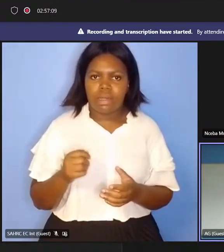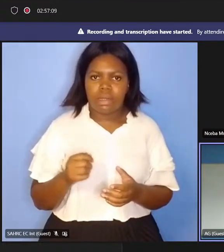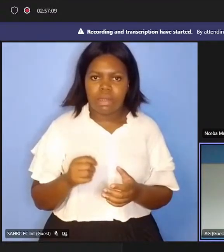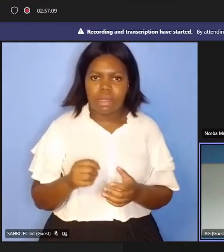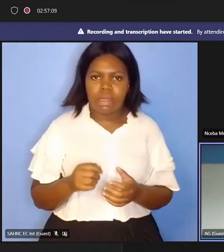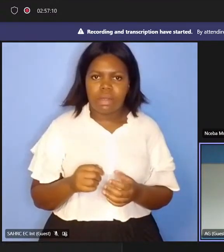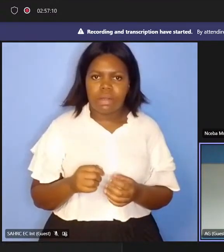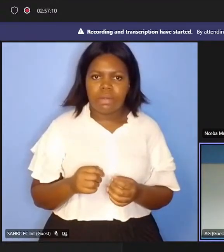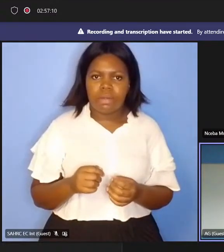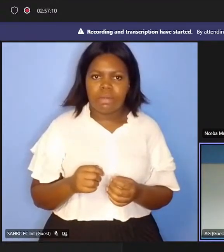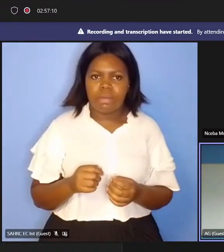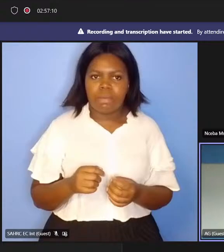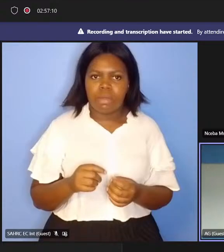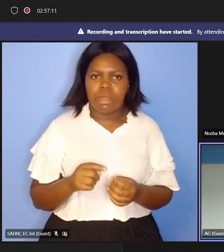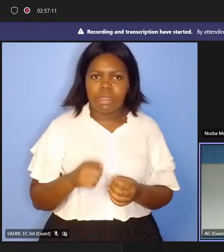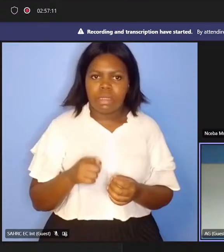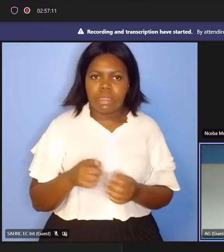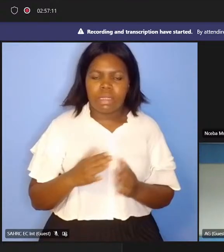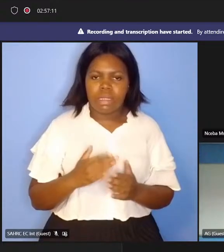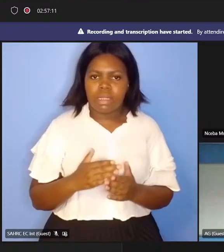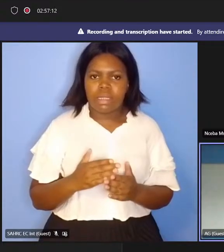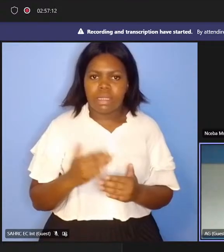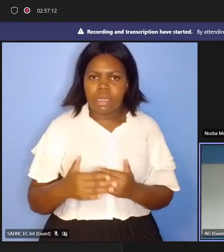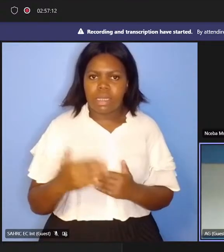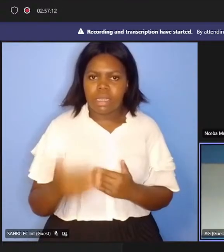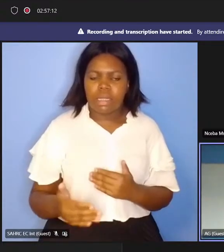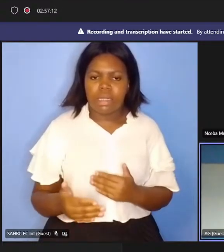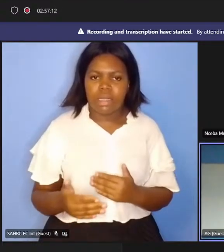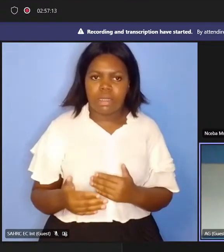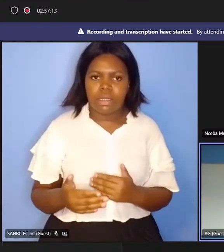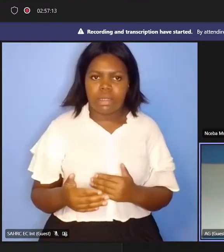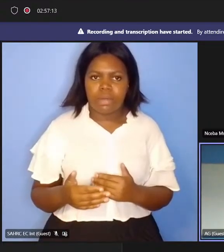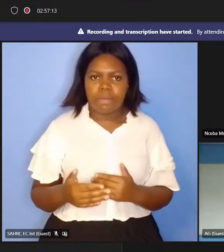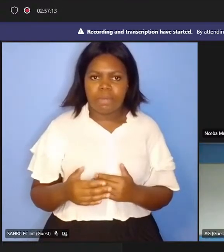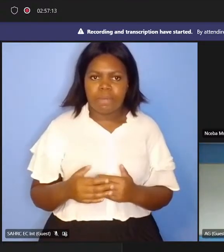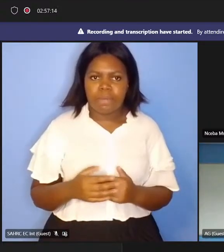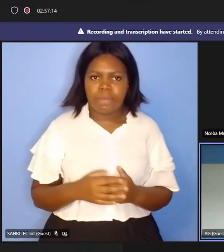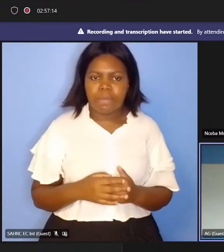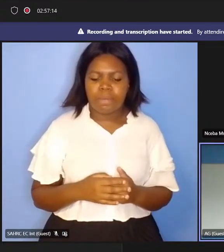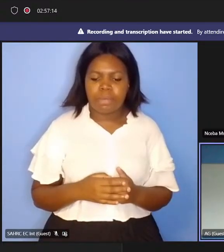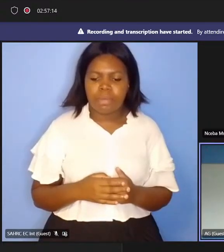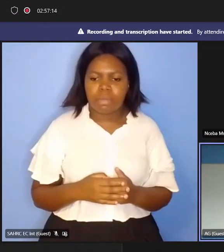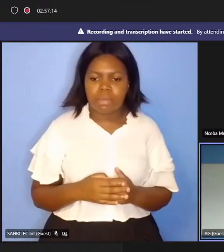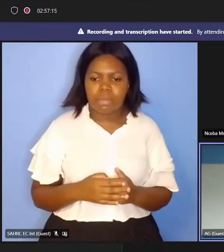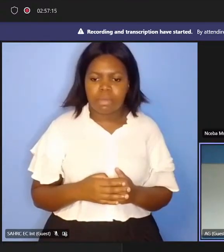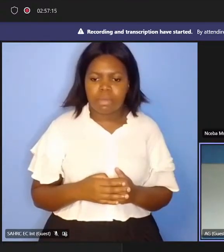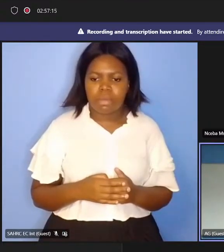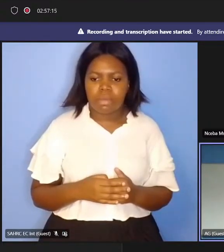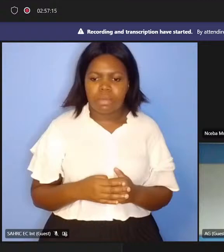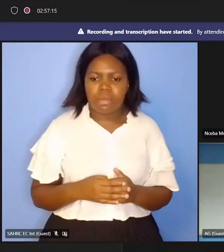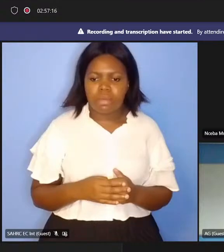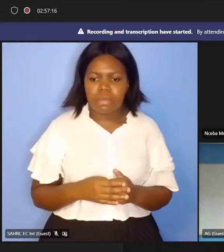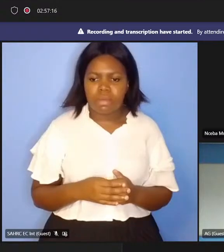indeed directives where appropriate. And it would indeed be